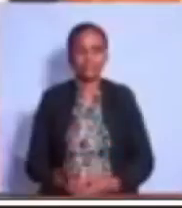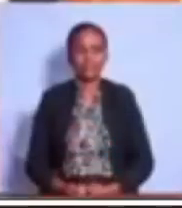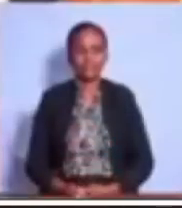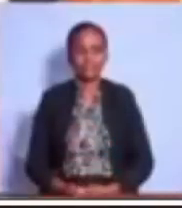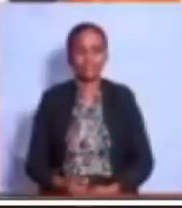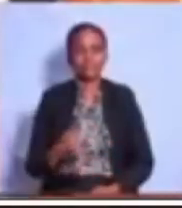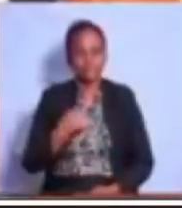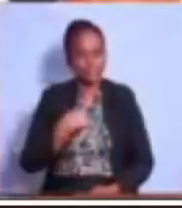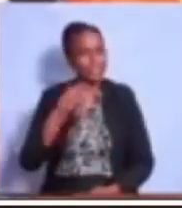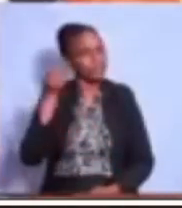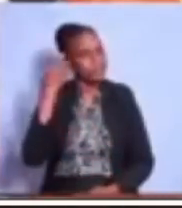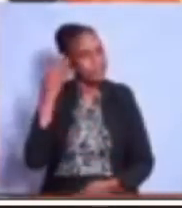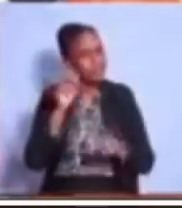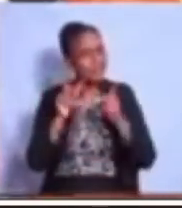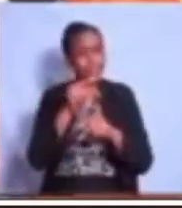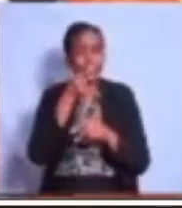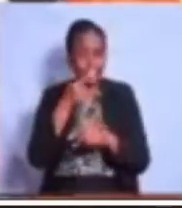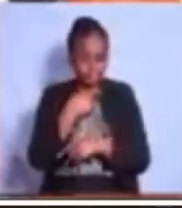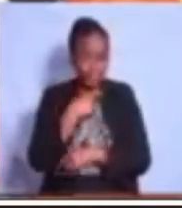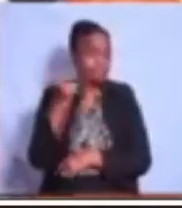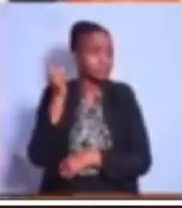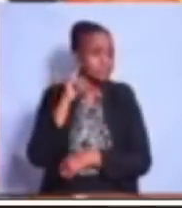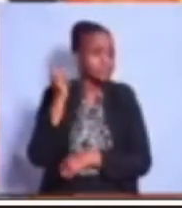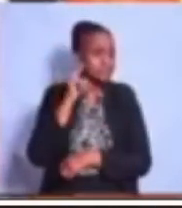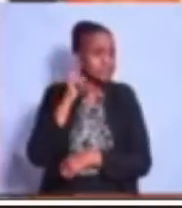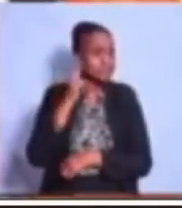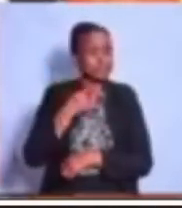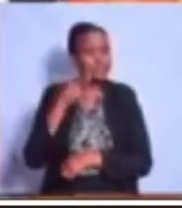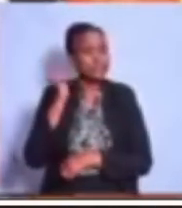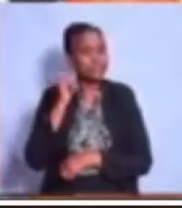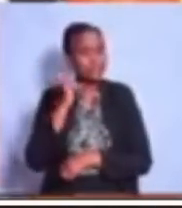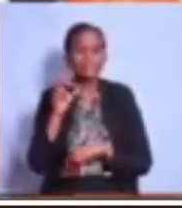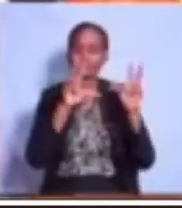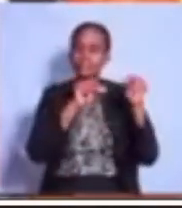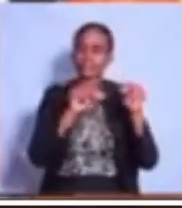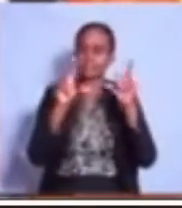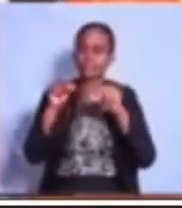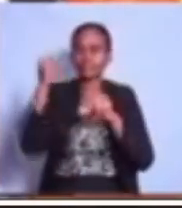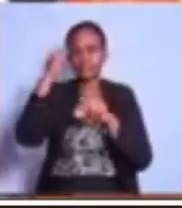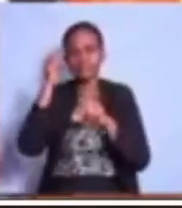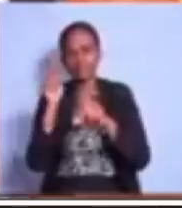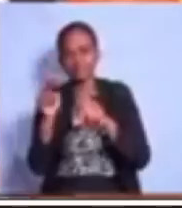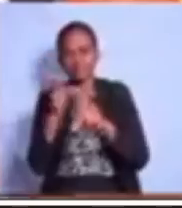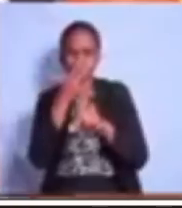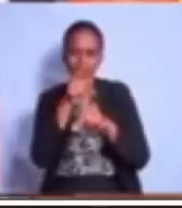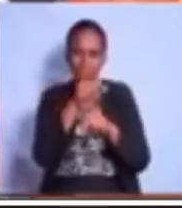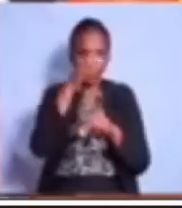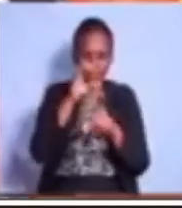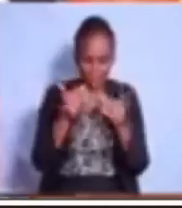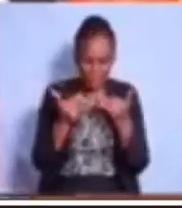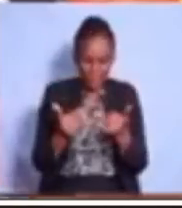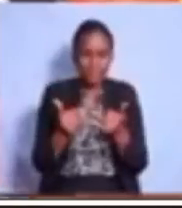I listen to what people say, Madam Speaker, and I was hearing noises, no, this government does not look at corruption of the